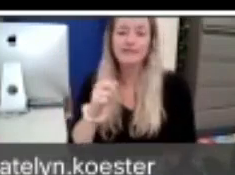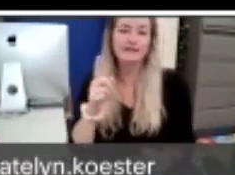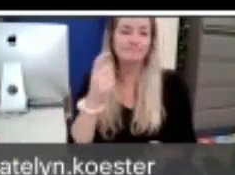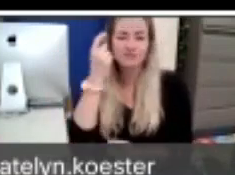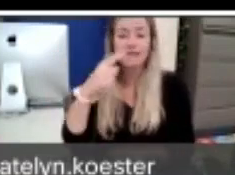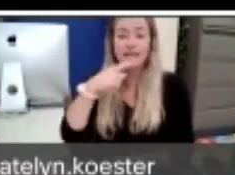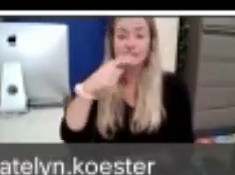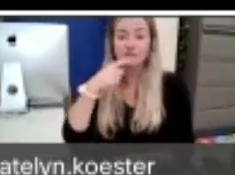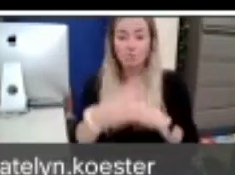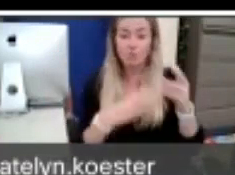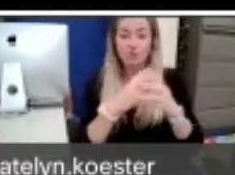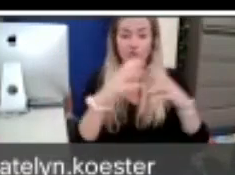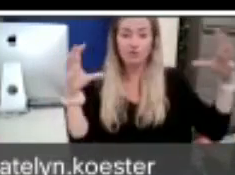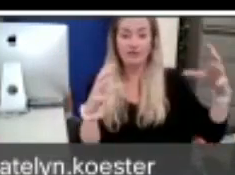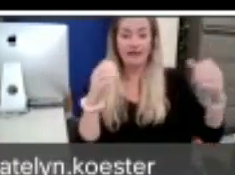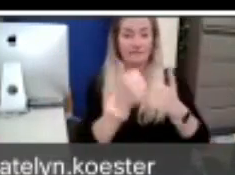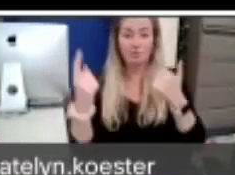shared experiences.